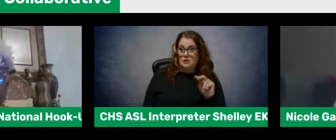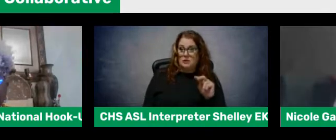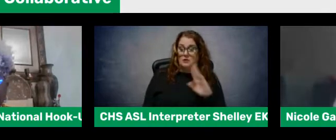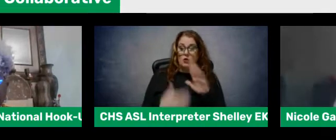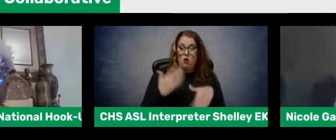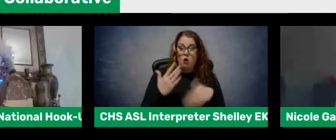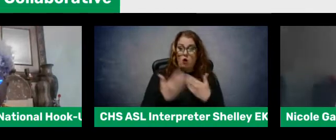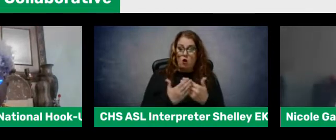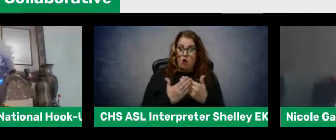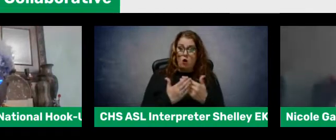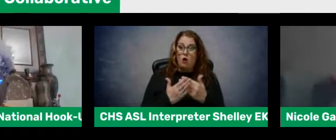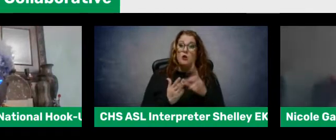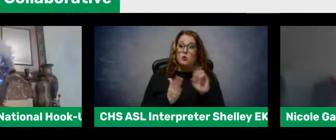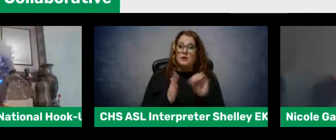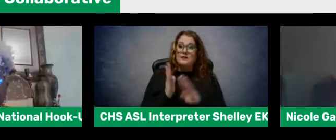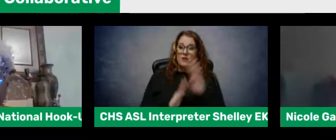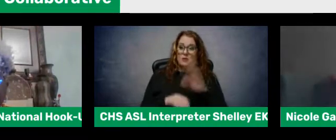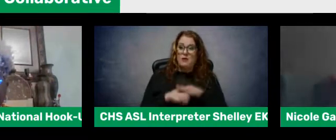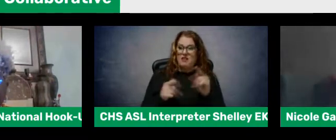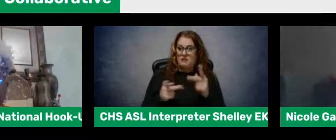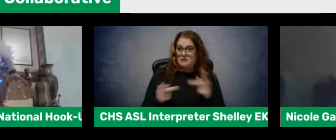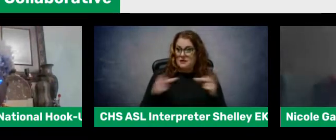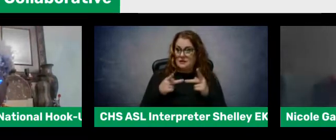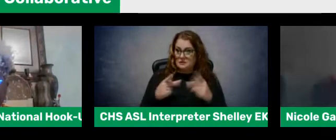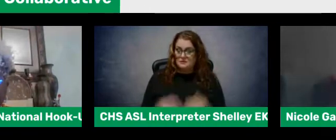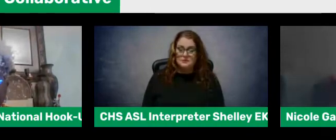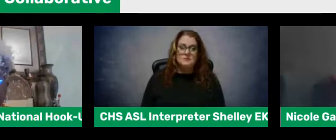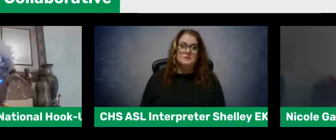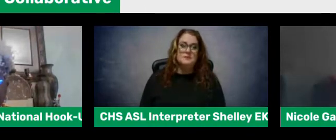all redeveloped on this site.